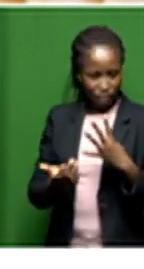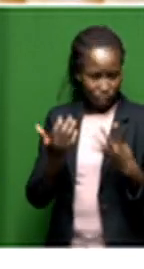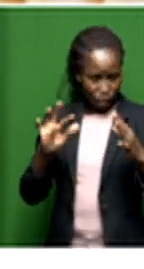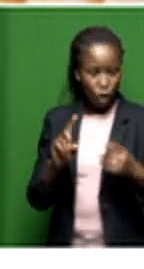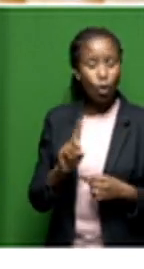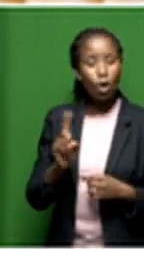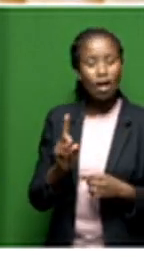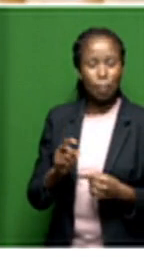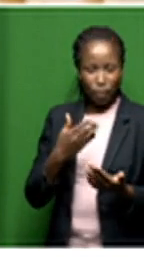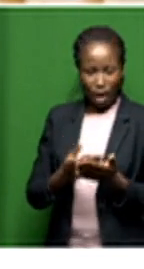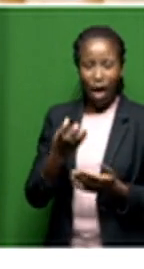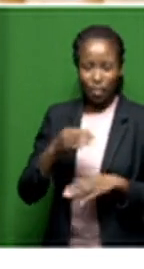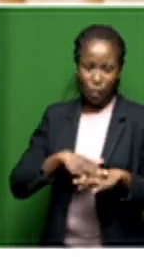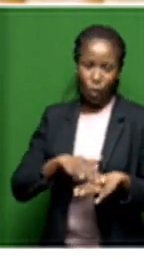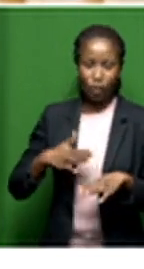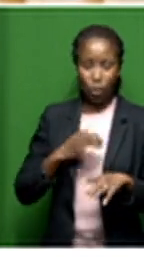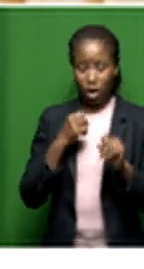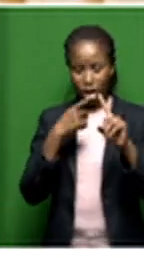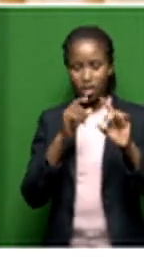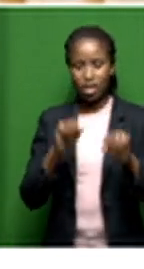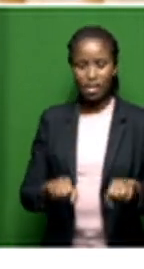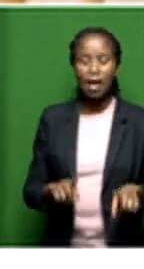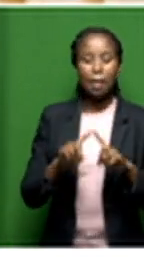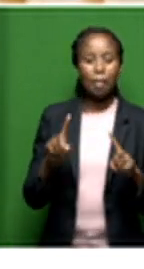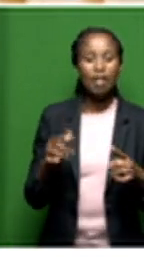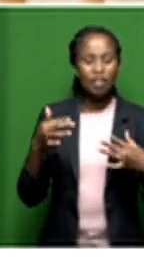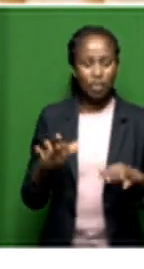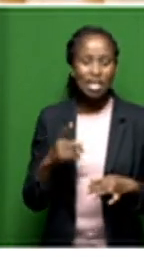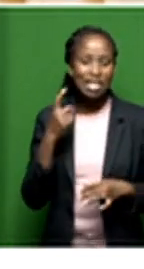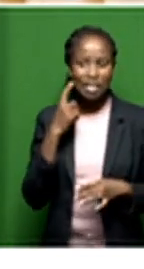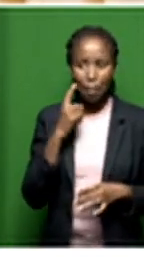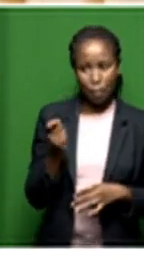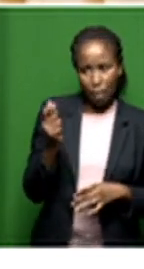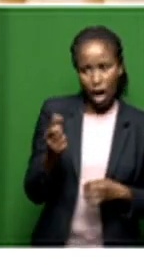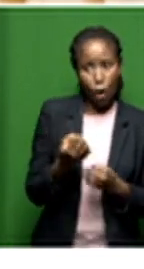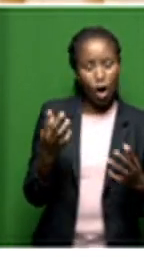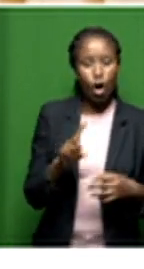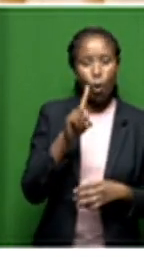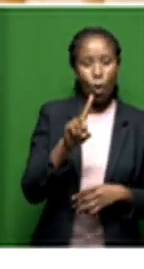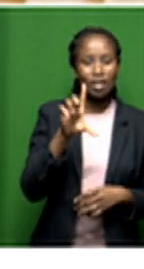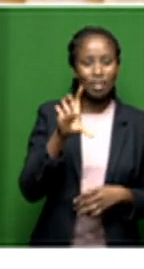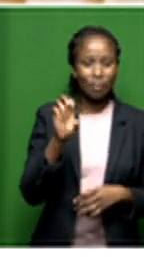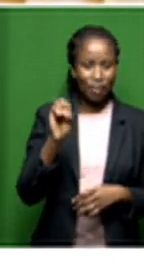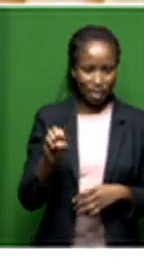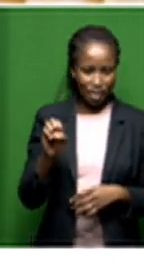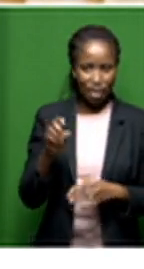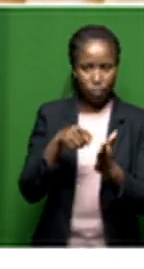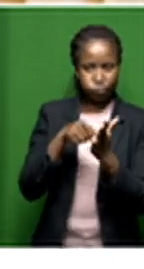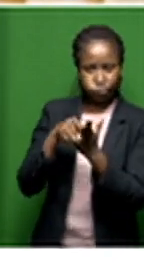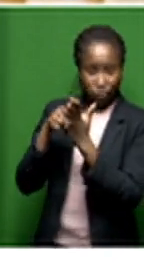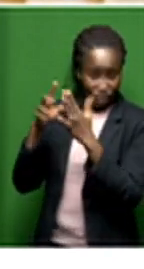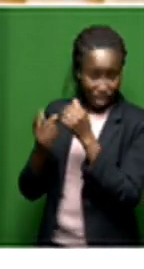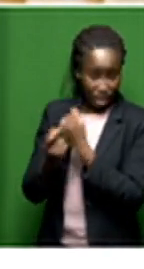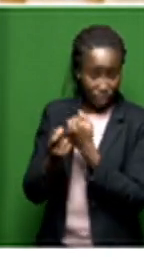we would like to have a lot more, but the critical ones, for example, we were able to pay approximately 170 creditors who've had money outstanding